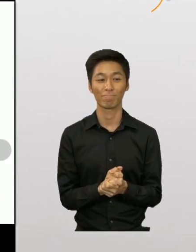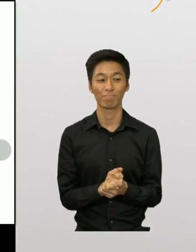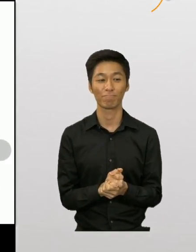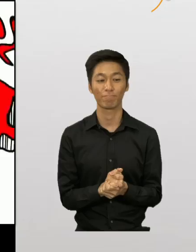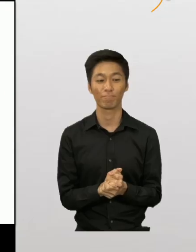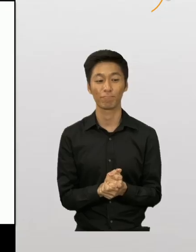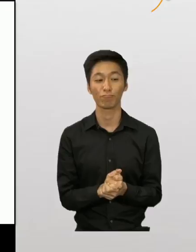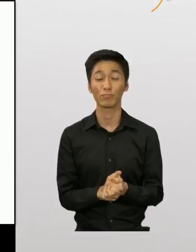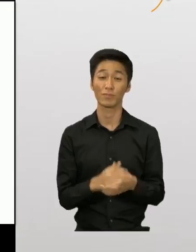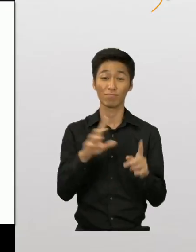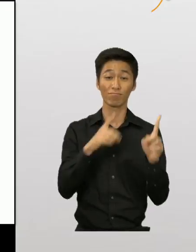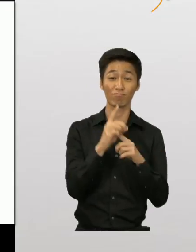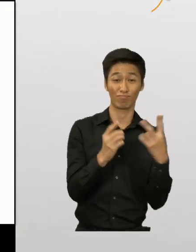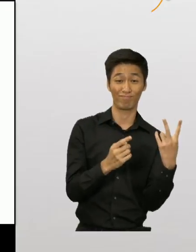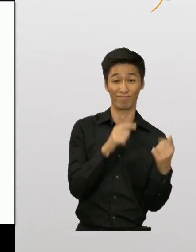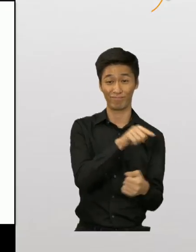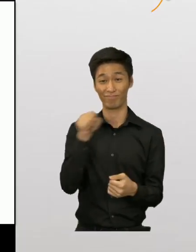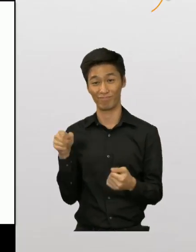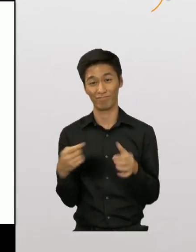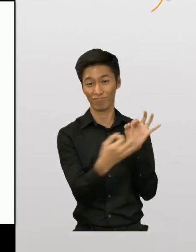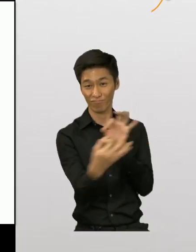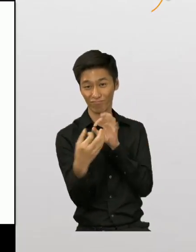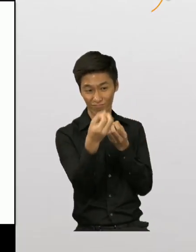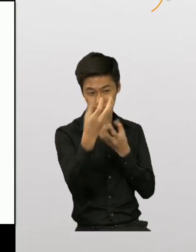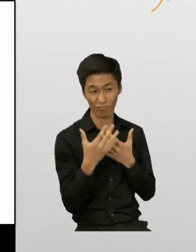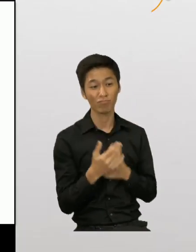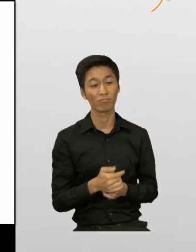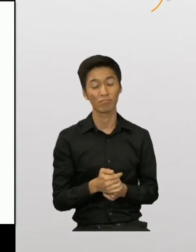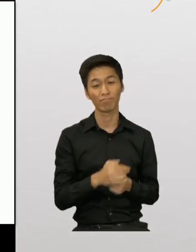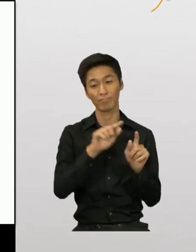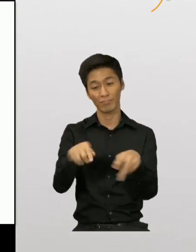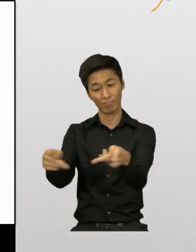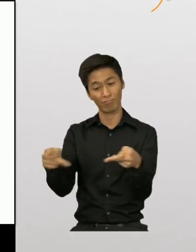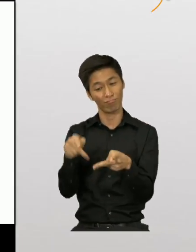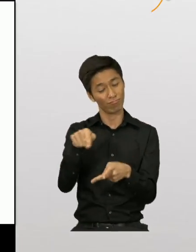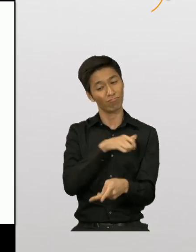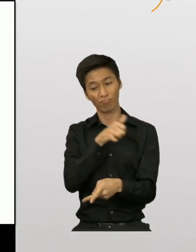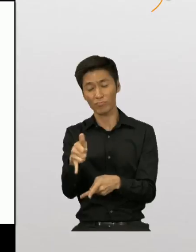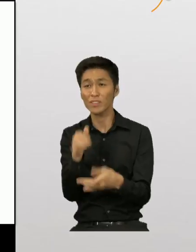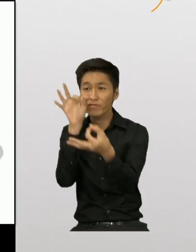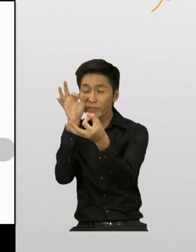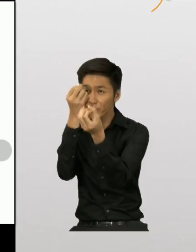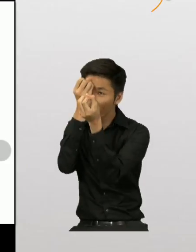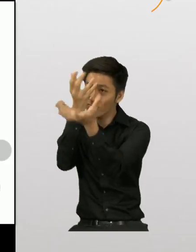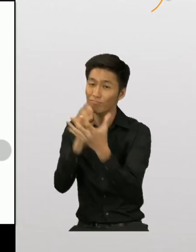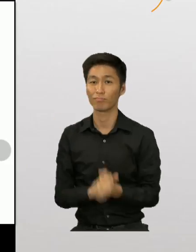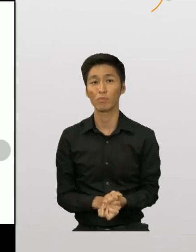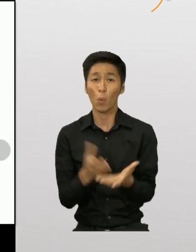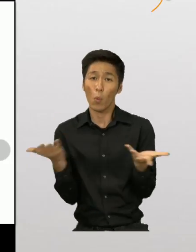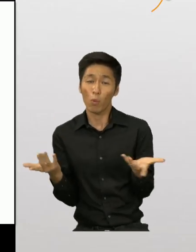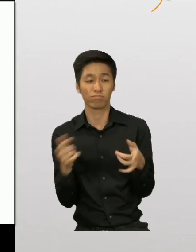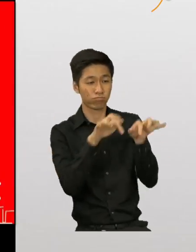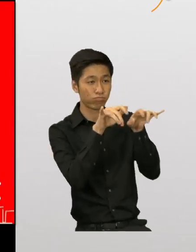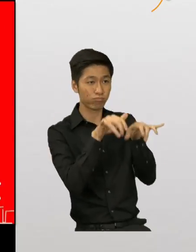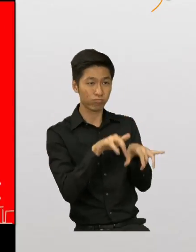a dialogue with us. Drop by one of our conveniently located mobile listening points to share your thoughts with us. Visit our online platforms to give us